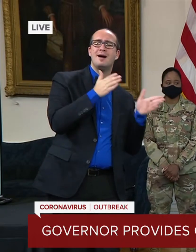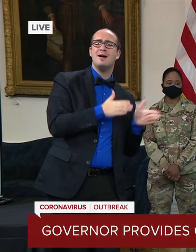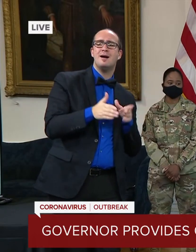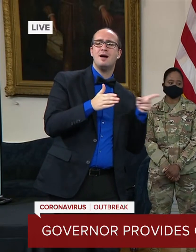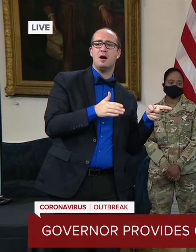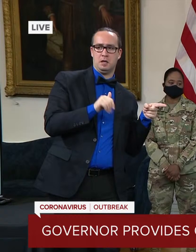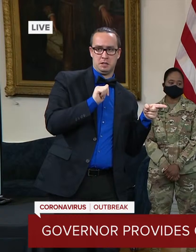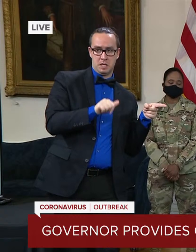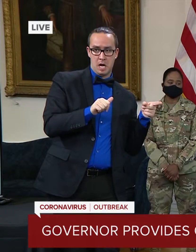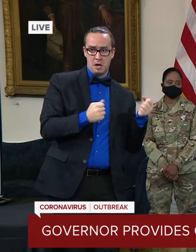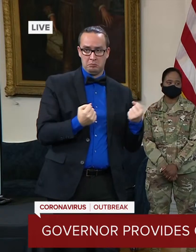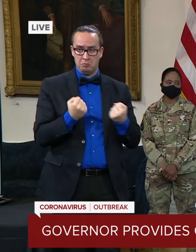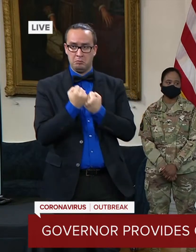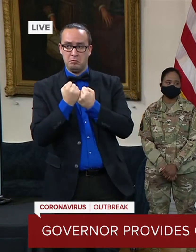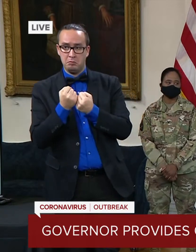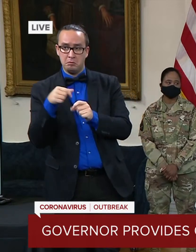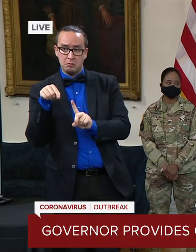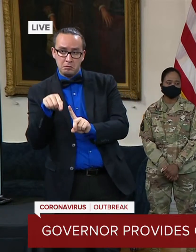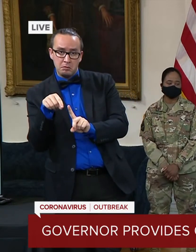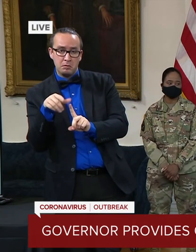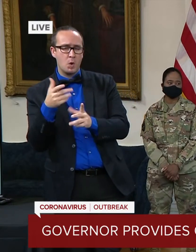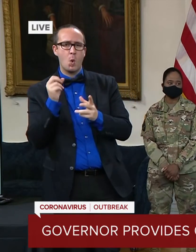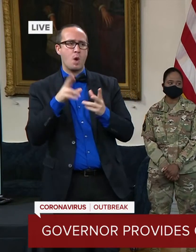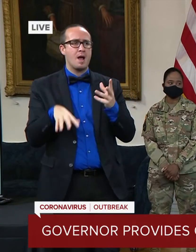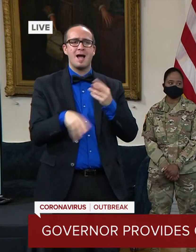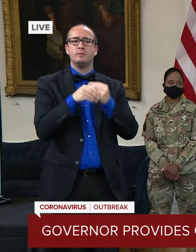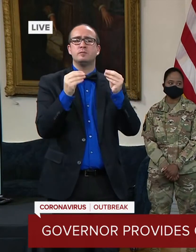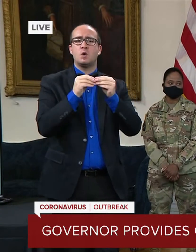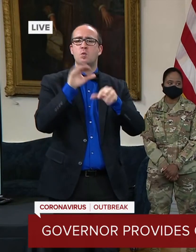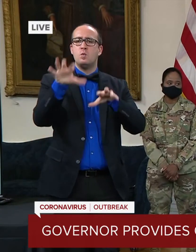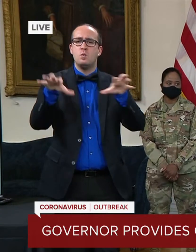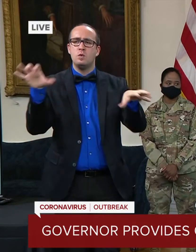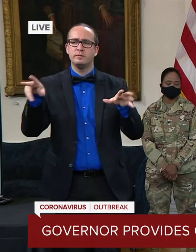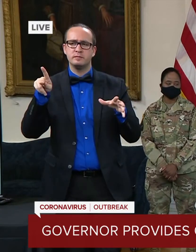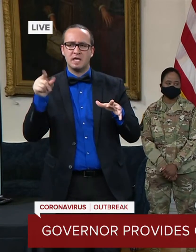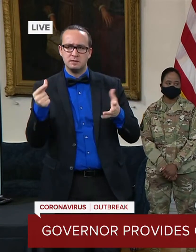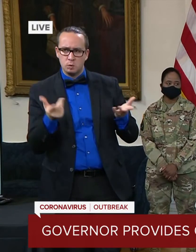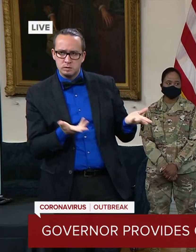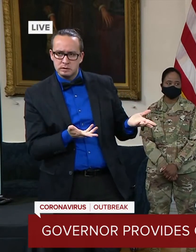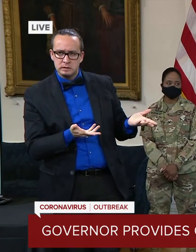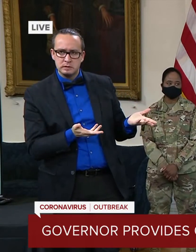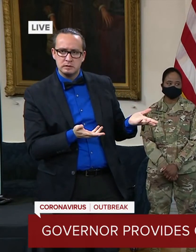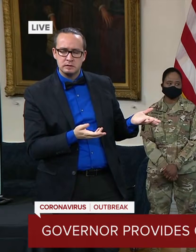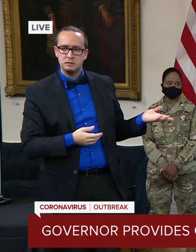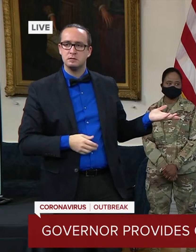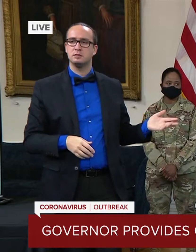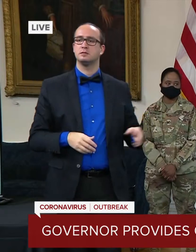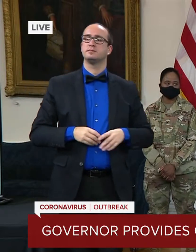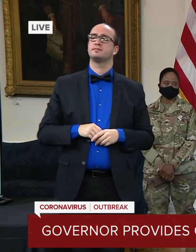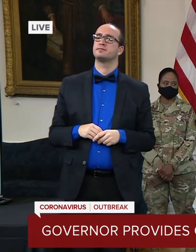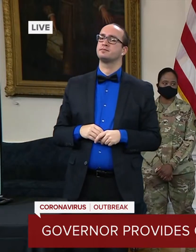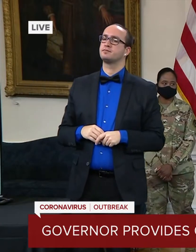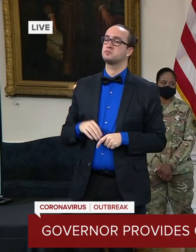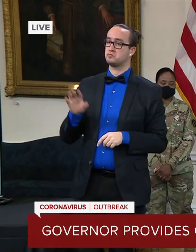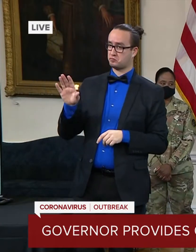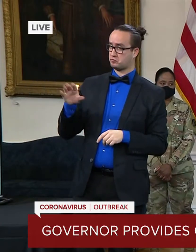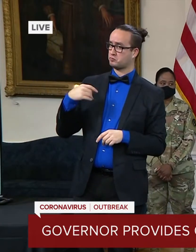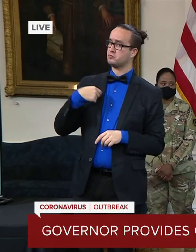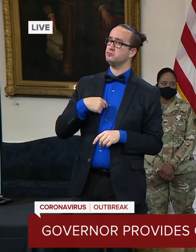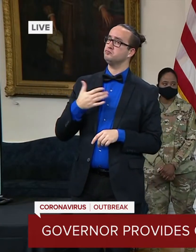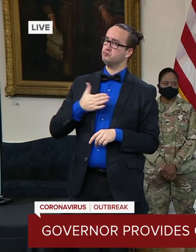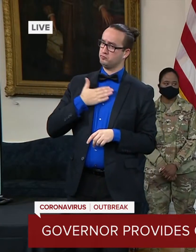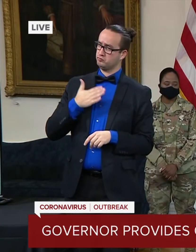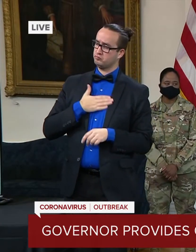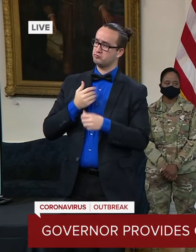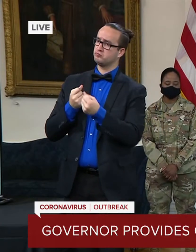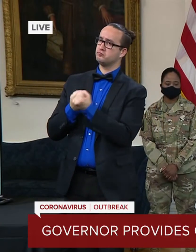Well, I would say that we're willing to continue to work with the county executive and tweak the plans as we can. We're in ongoing discussions. Our team's